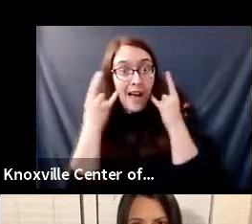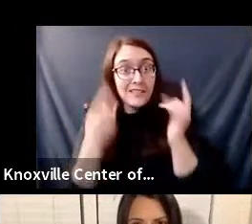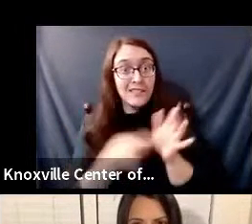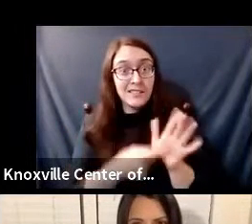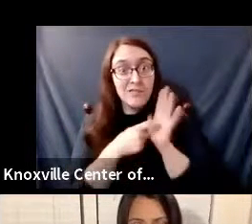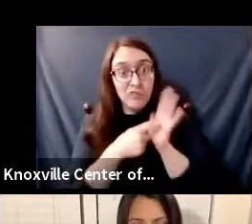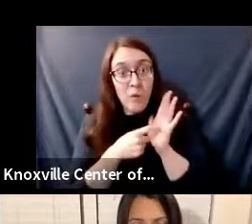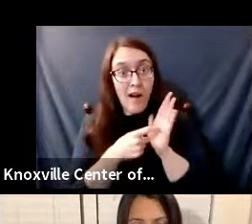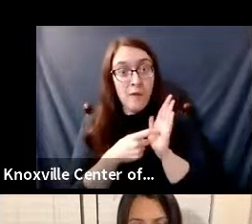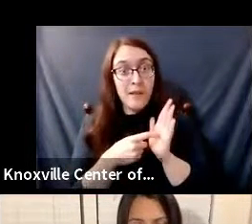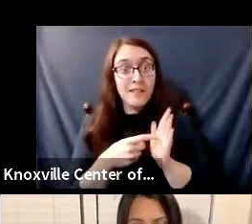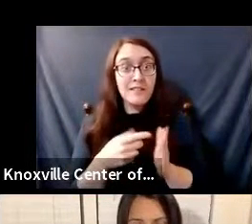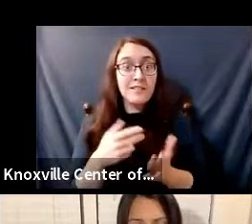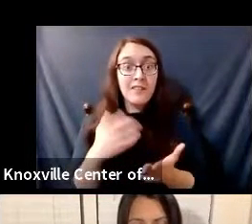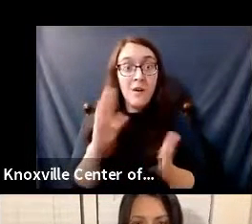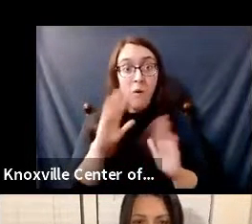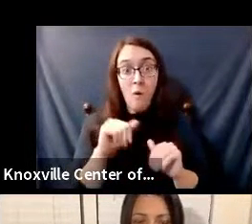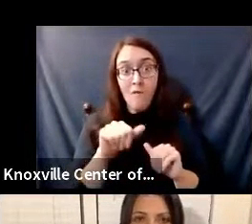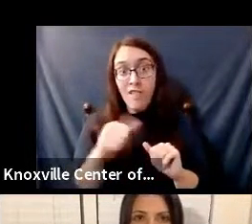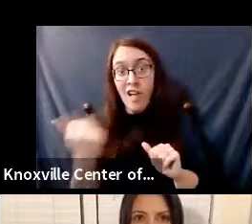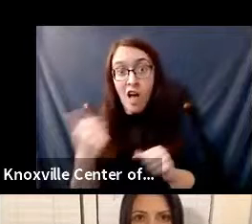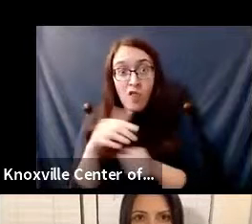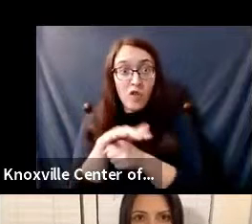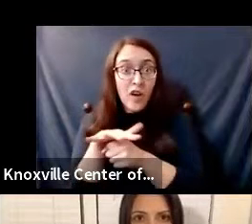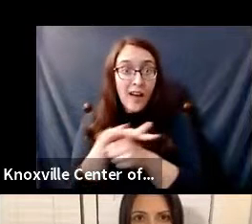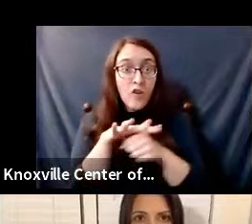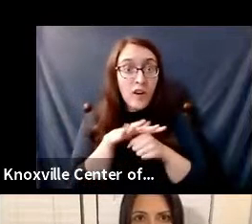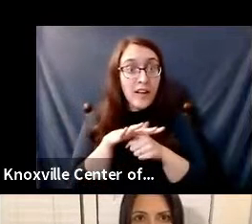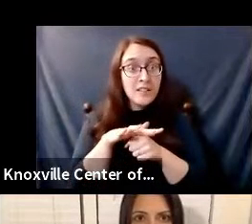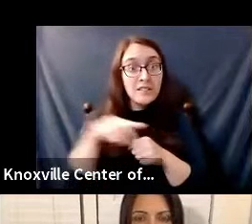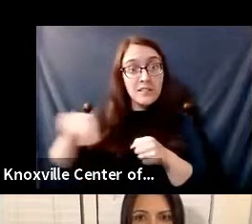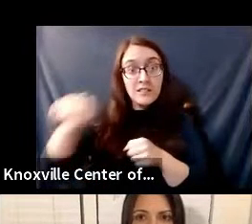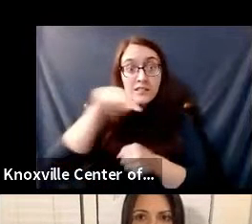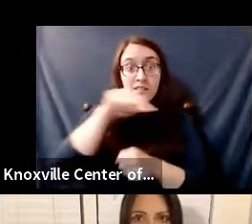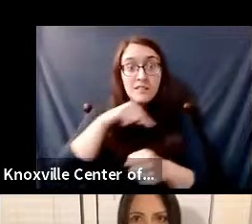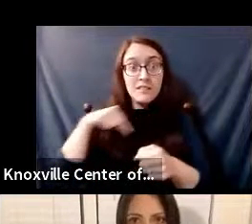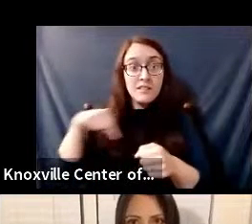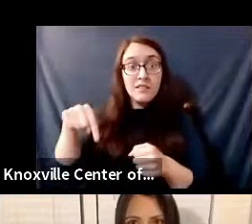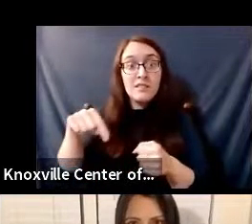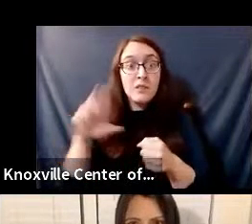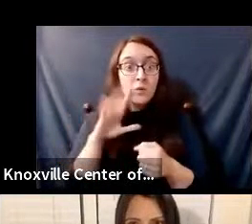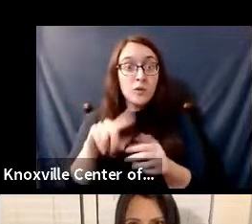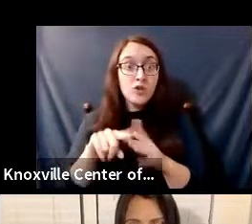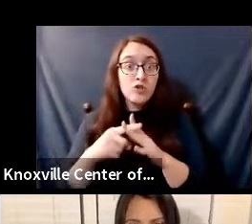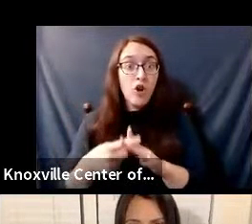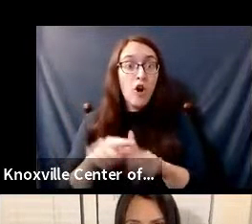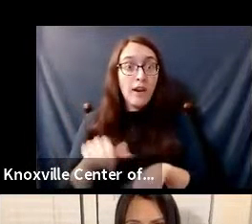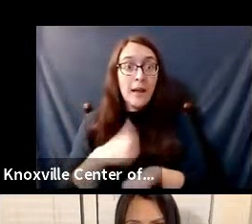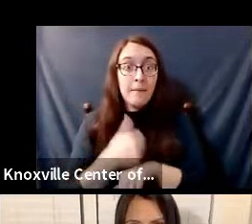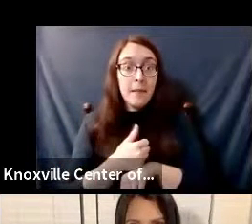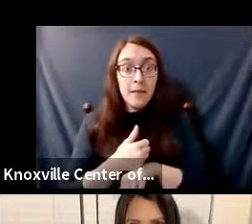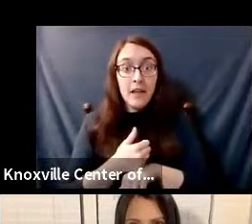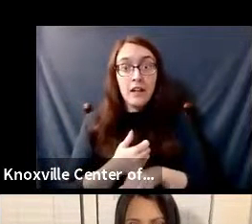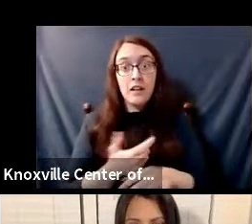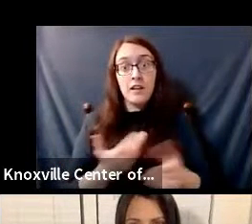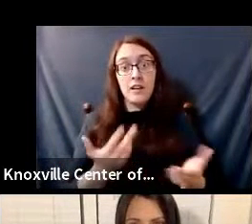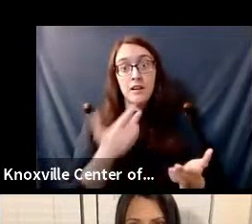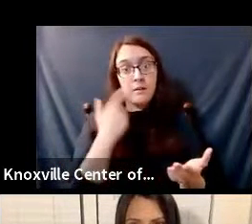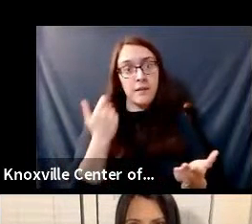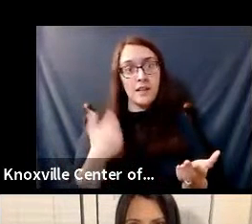follow suit, so that it'll help be a little bit more of a regional effect. But as you said, without taking steps, we don't